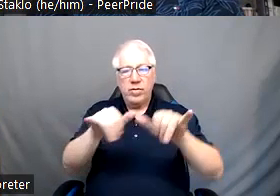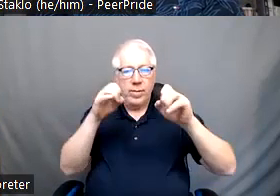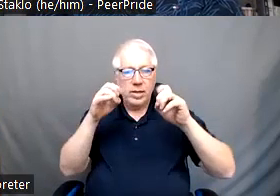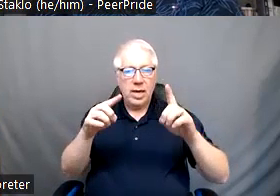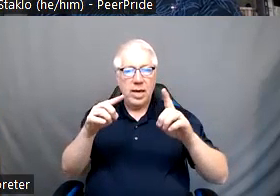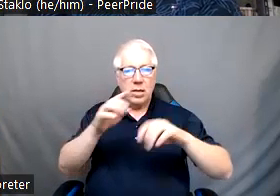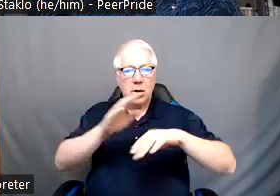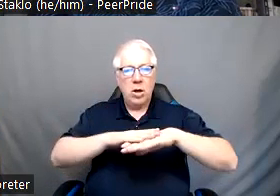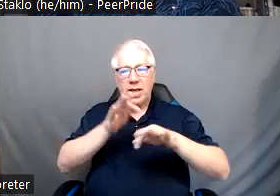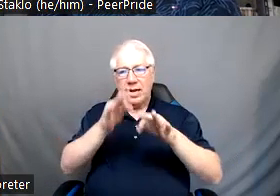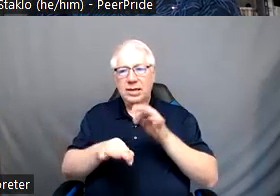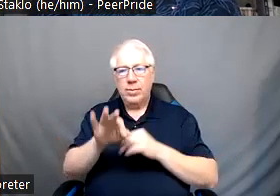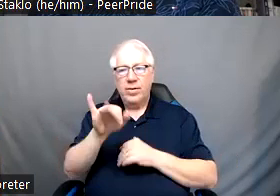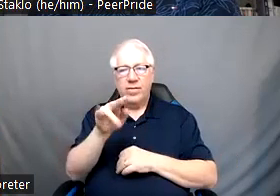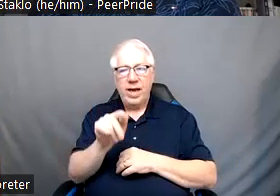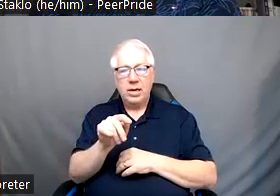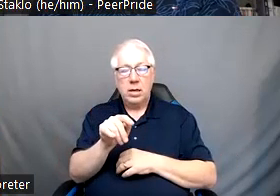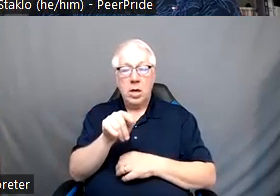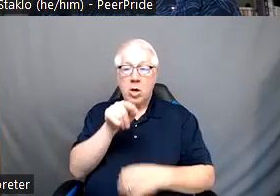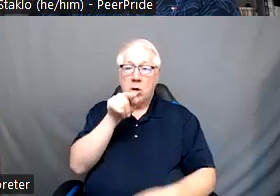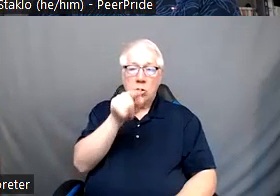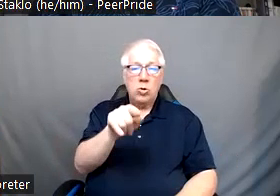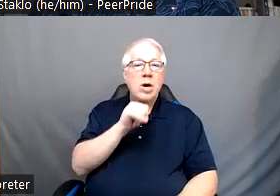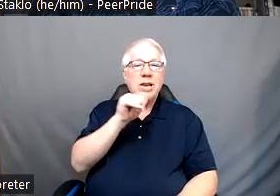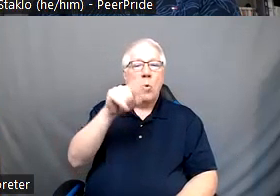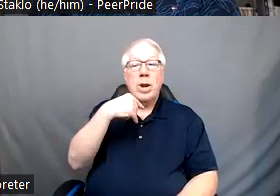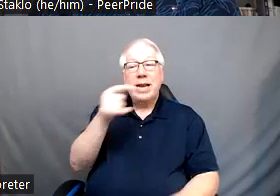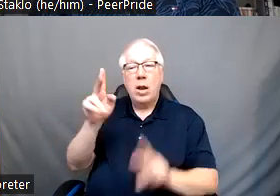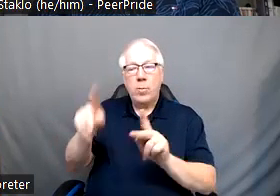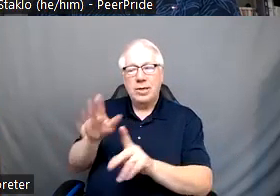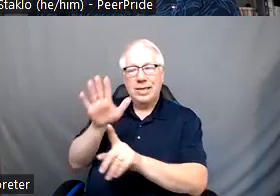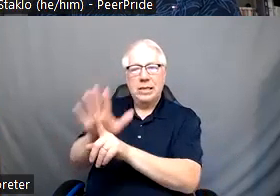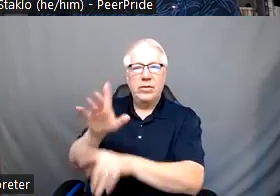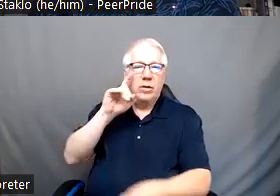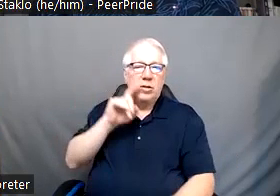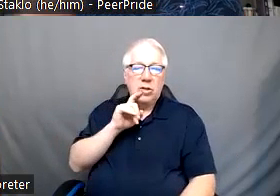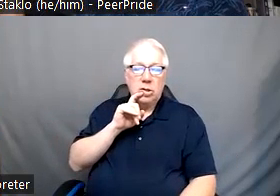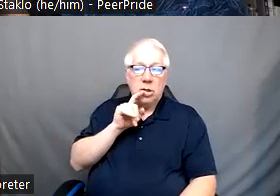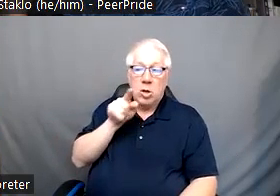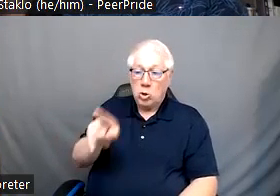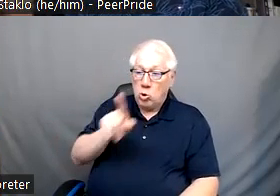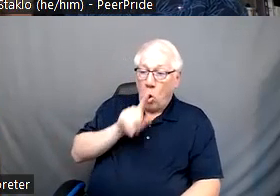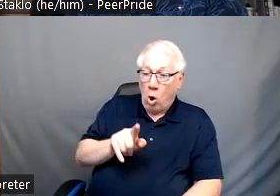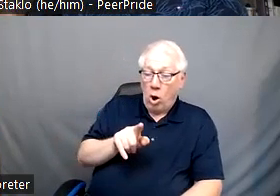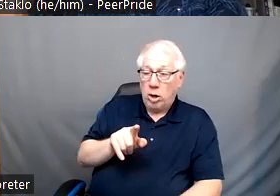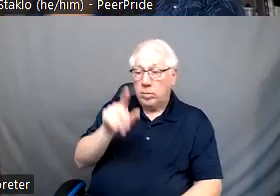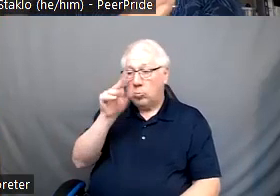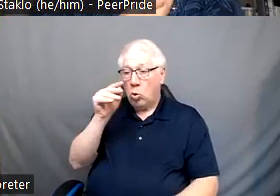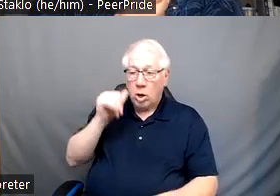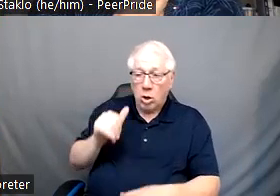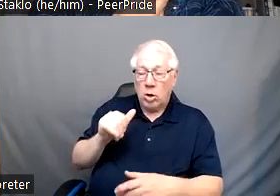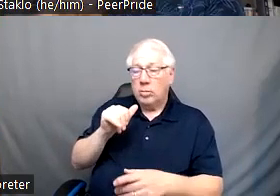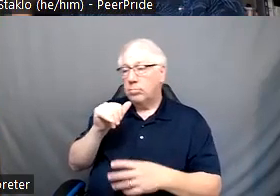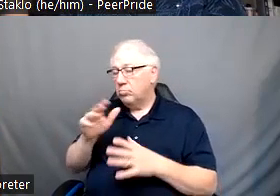on that simple fact that you don't get to tell somebody what their gender is or isn't. And the history of mental health says the